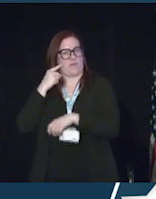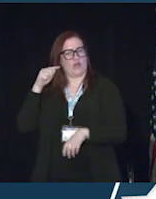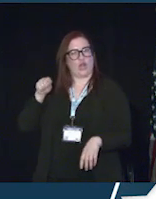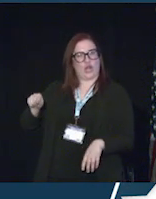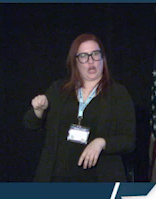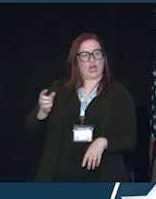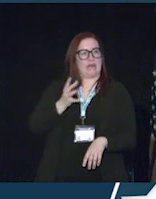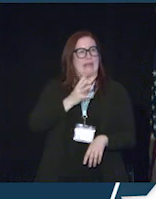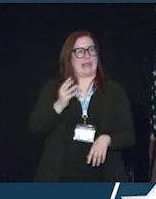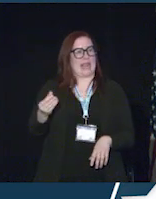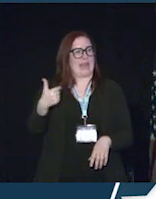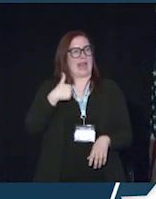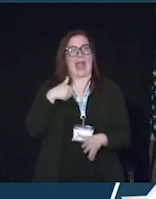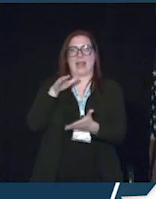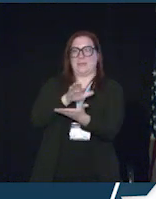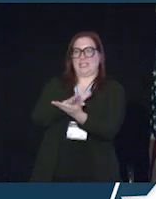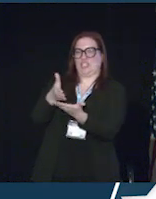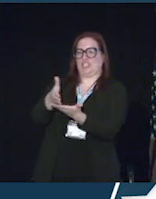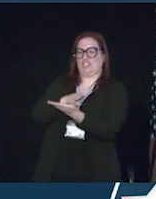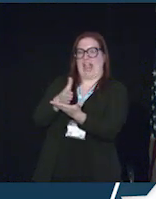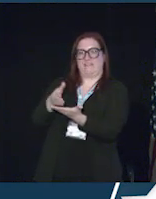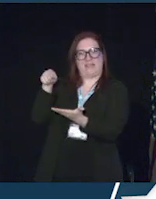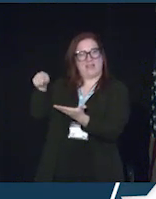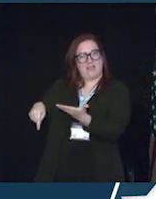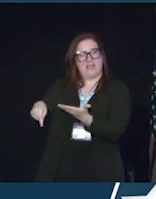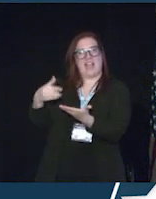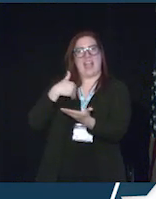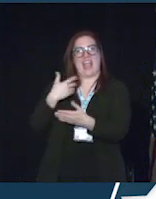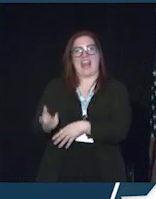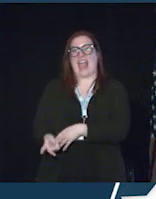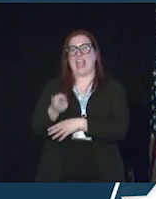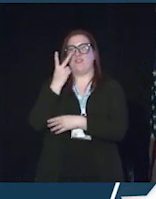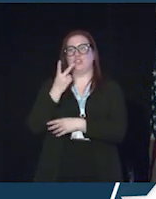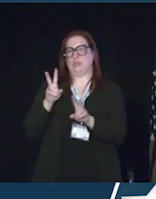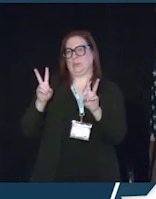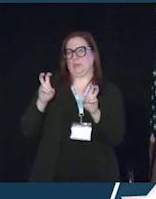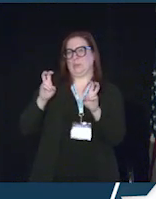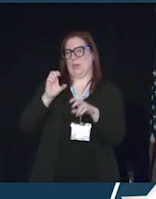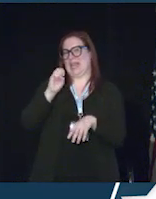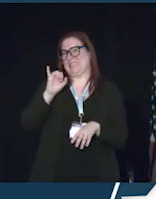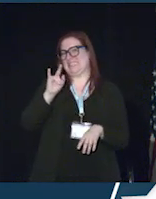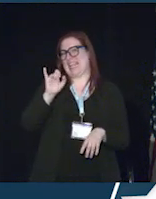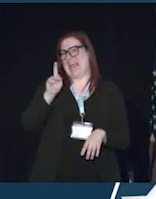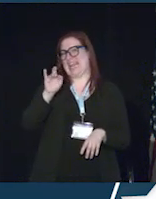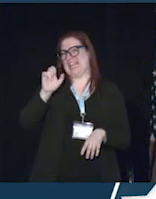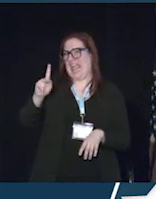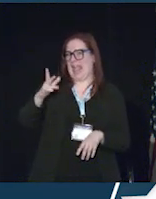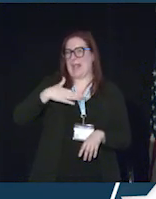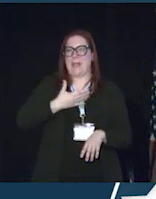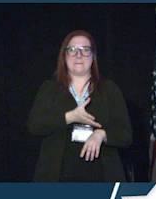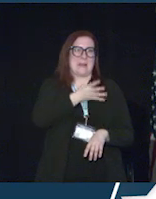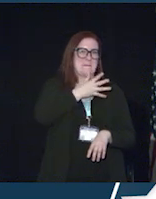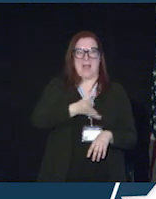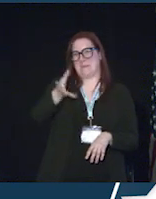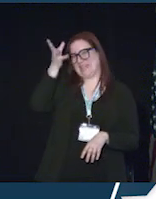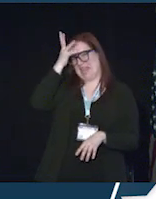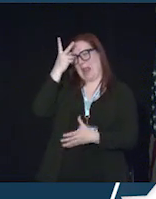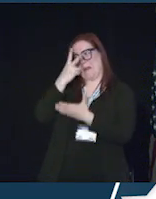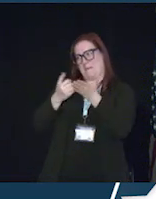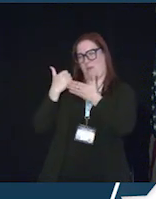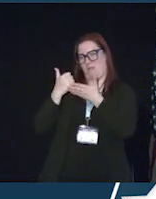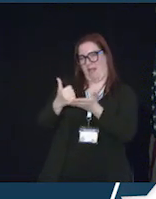I am a chef, and I have two sidekicks, my mom and my dad,